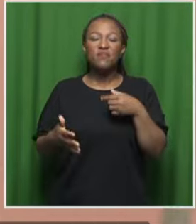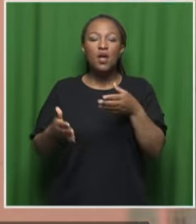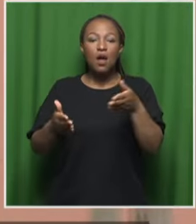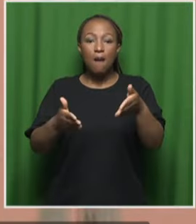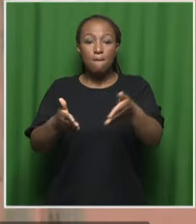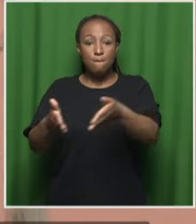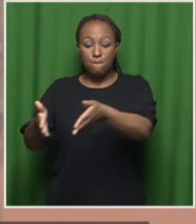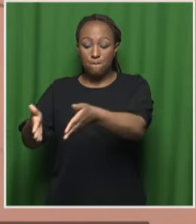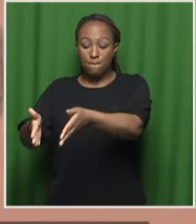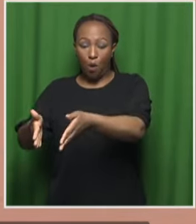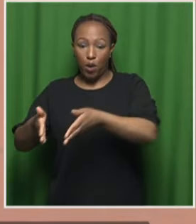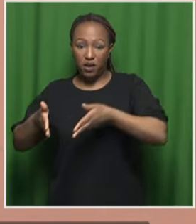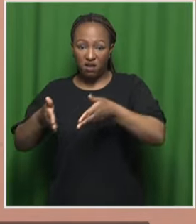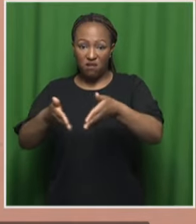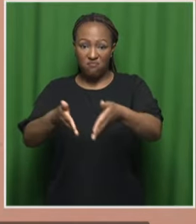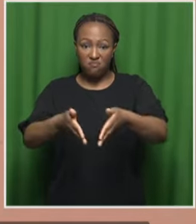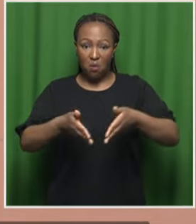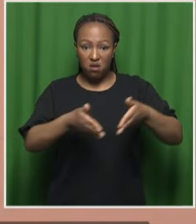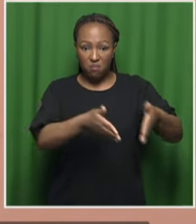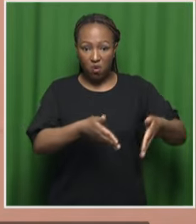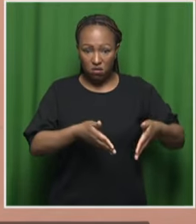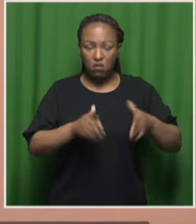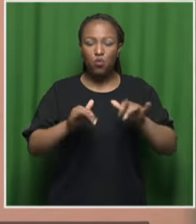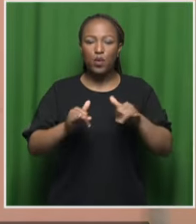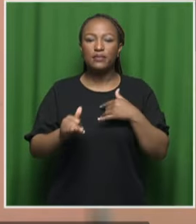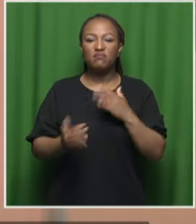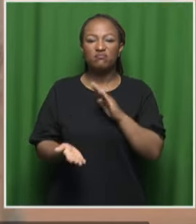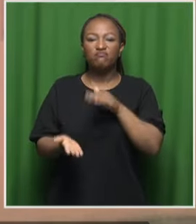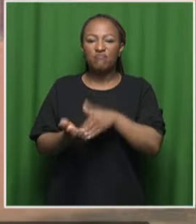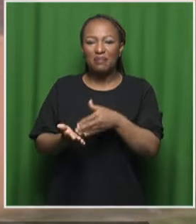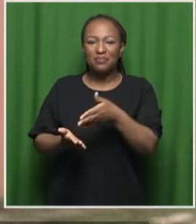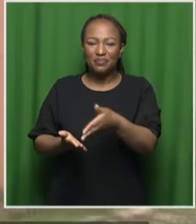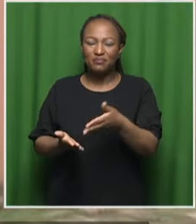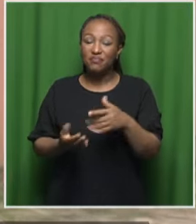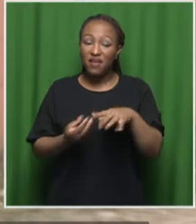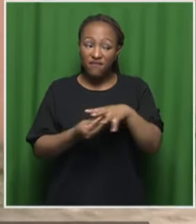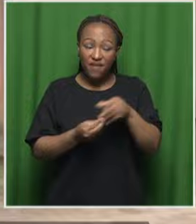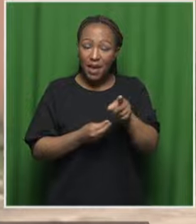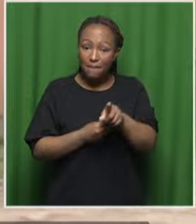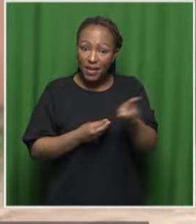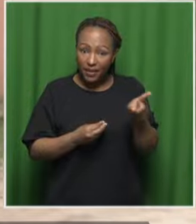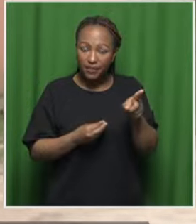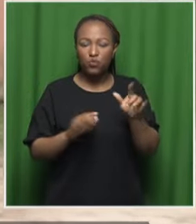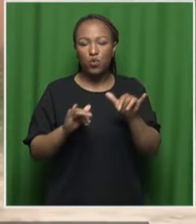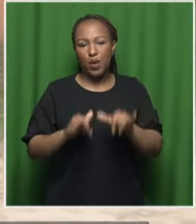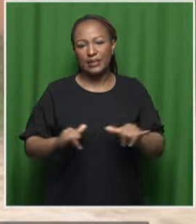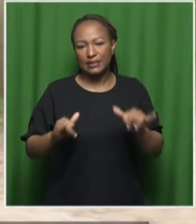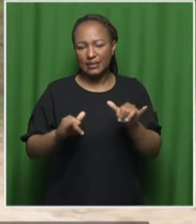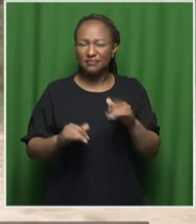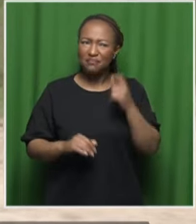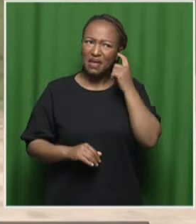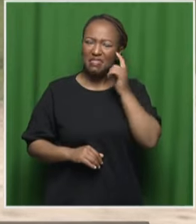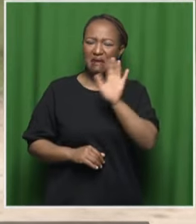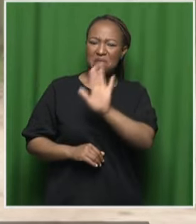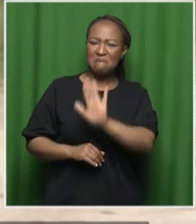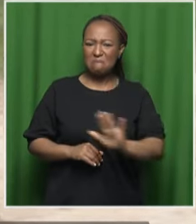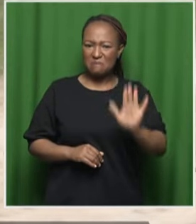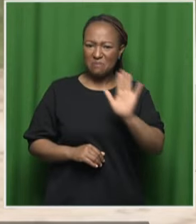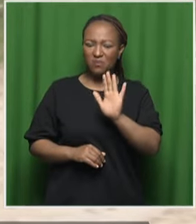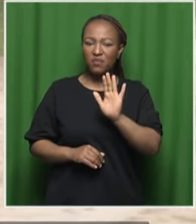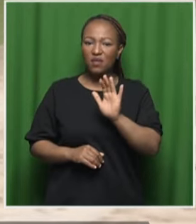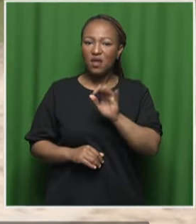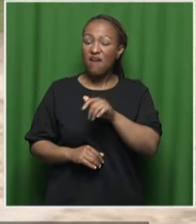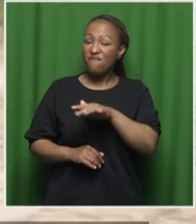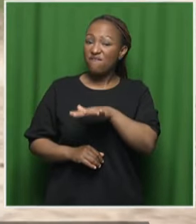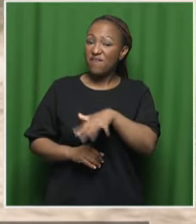come here and with their respective families. I think plus minus 14, 15